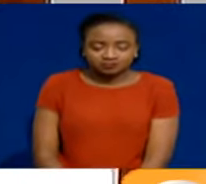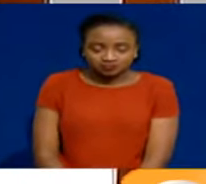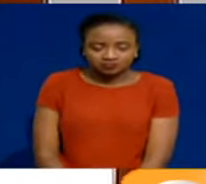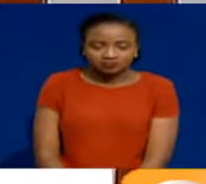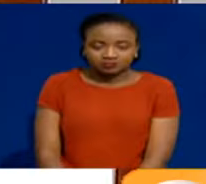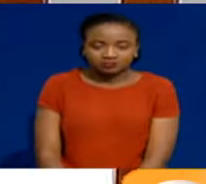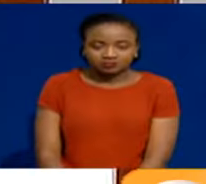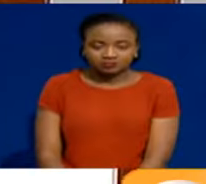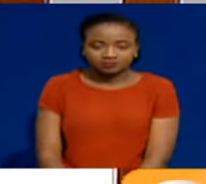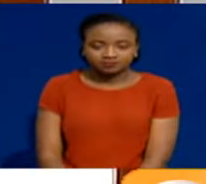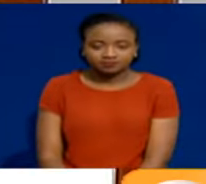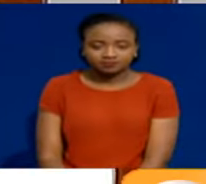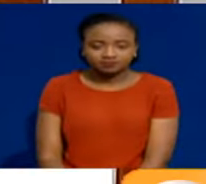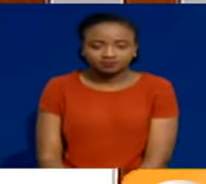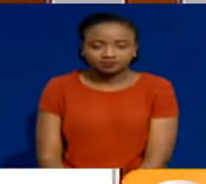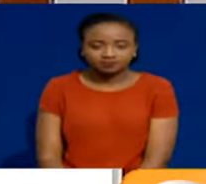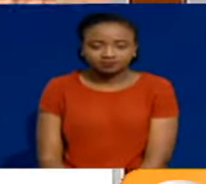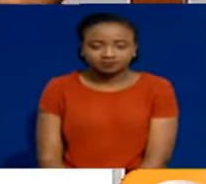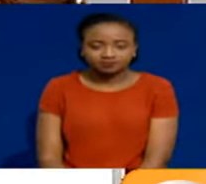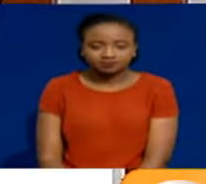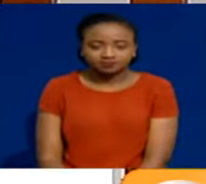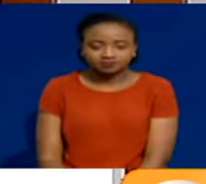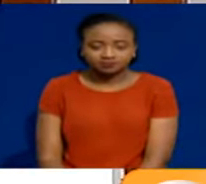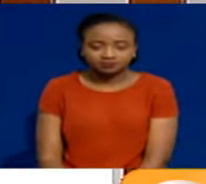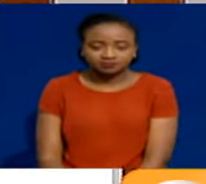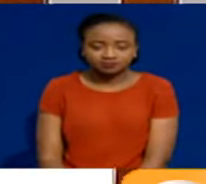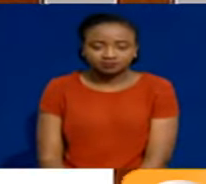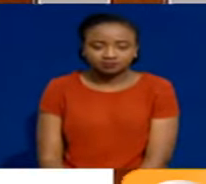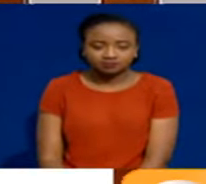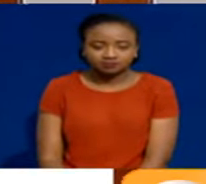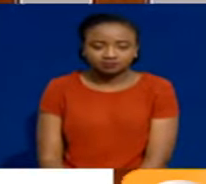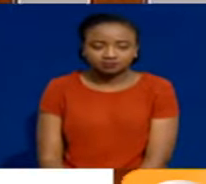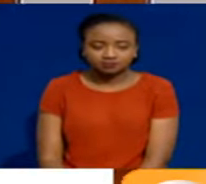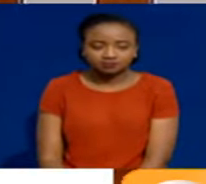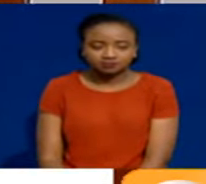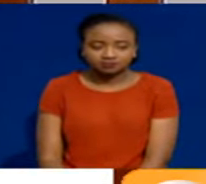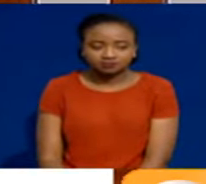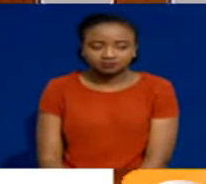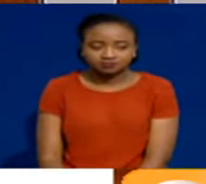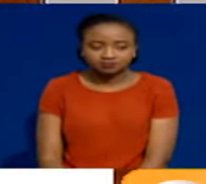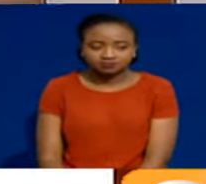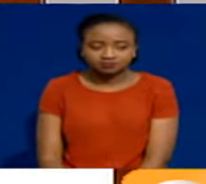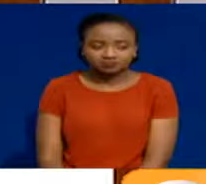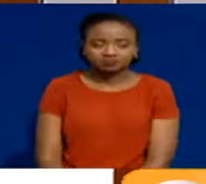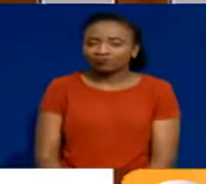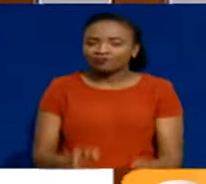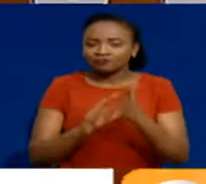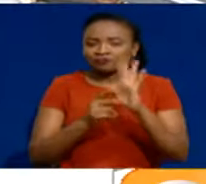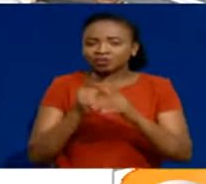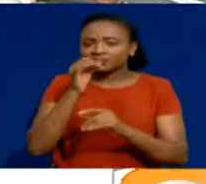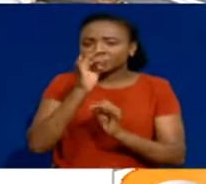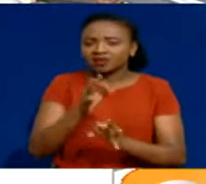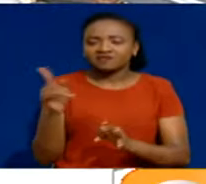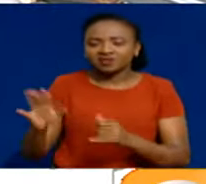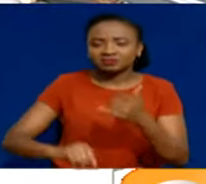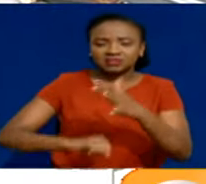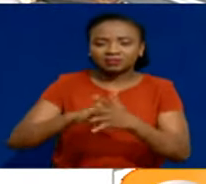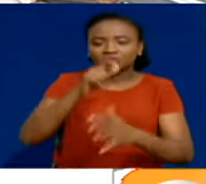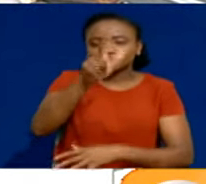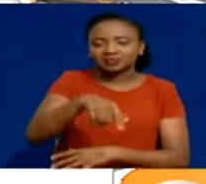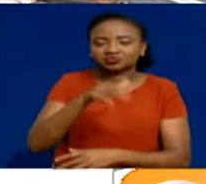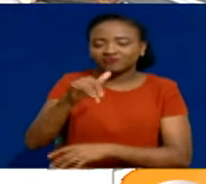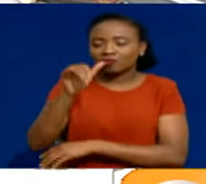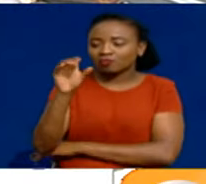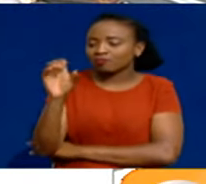I'm telling you, if he himself decides, by 10 a.m., he will be the president and there will be no rerun. I've already told you this. Come on. Even if he endorses someone from